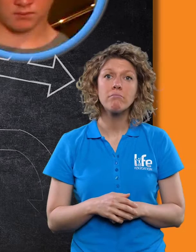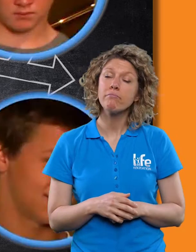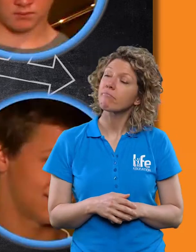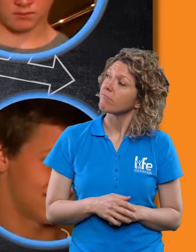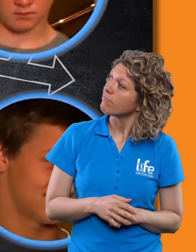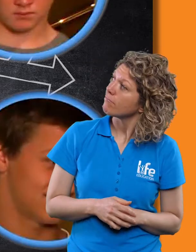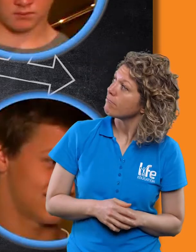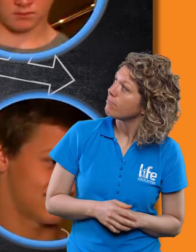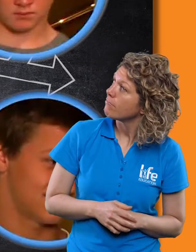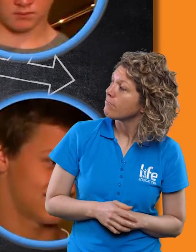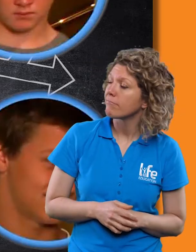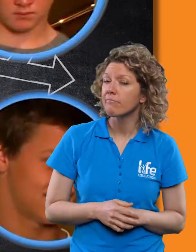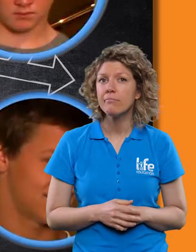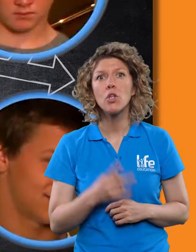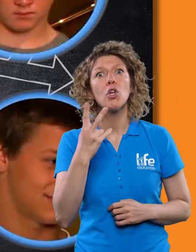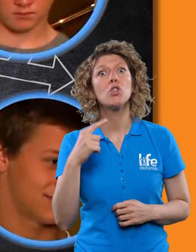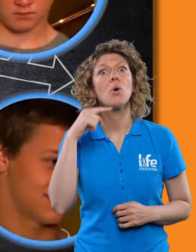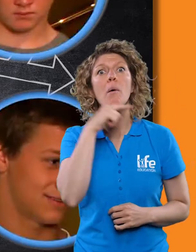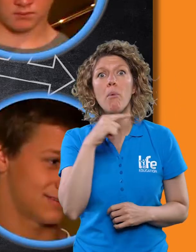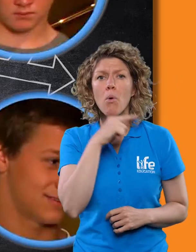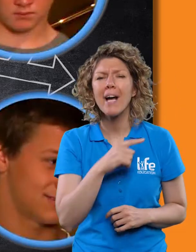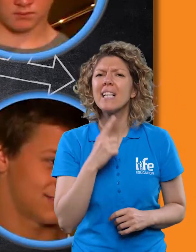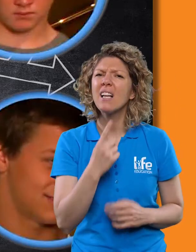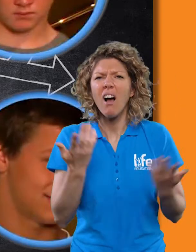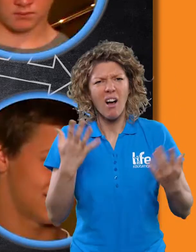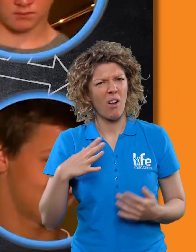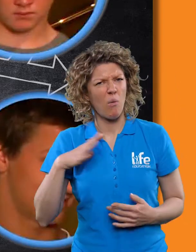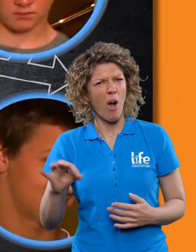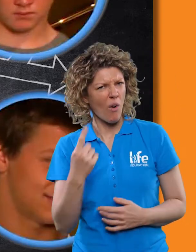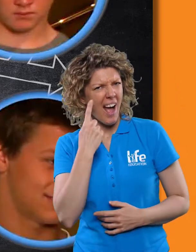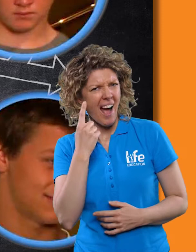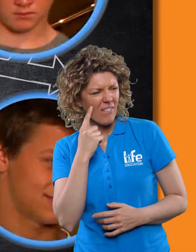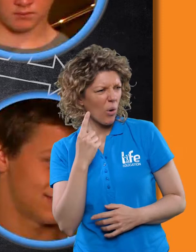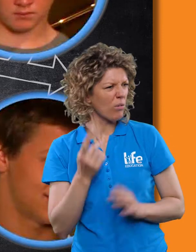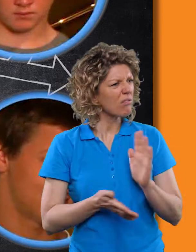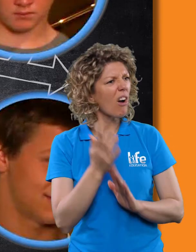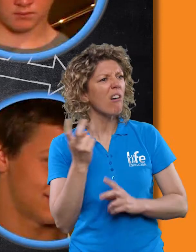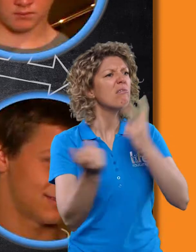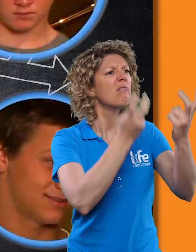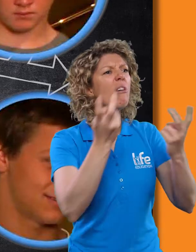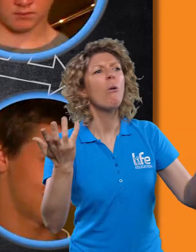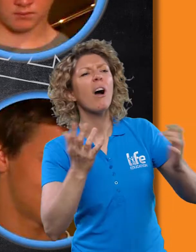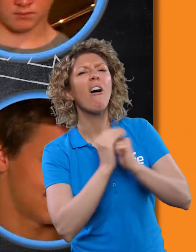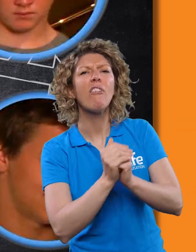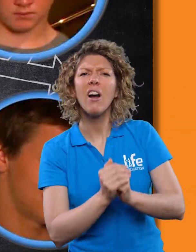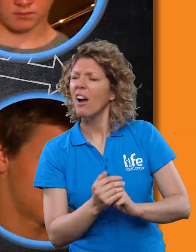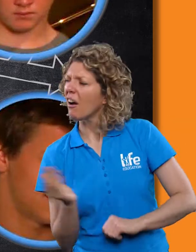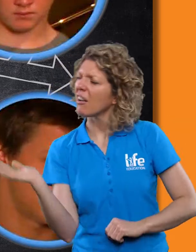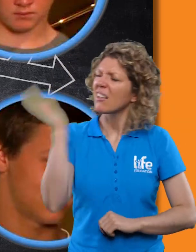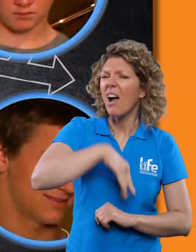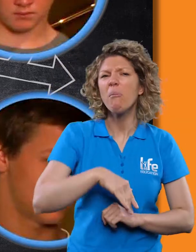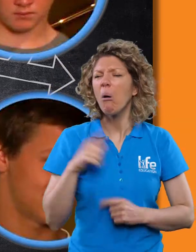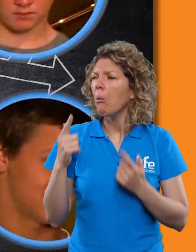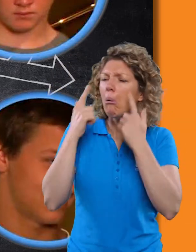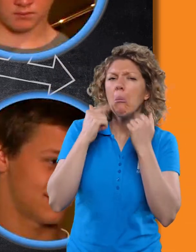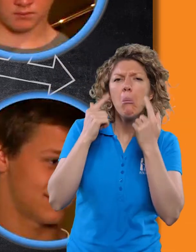Jackson and Tyler think they should all go looking for Gabby, and they're putting pressure on the others too. They're saying things like, "Don't you care about